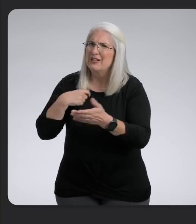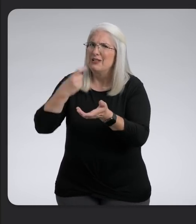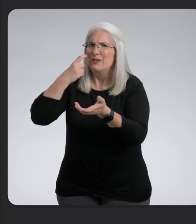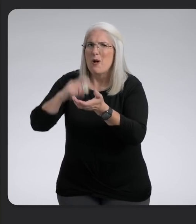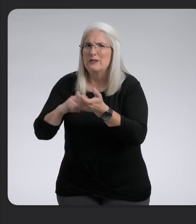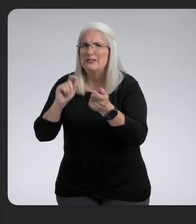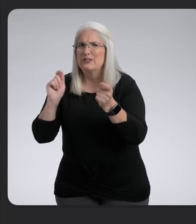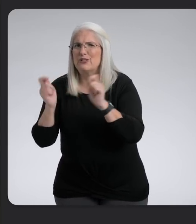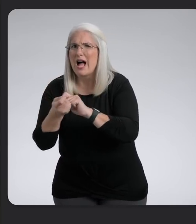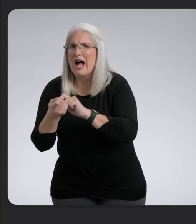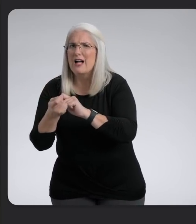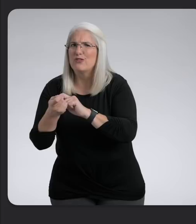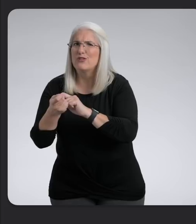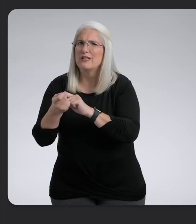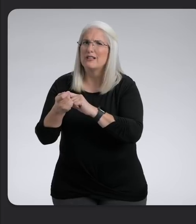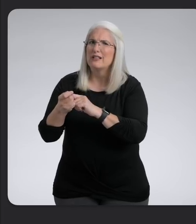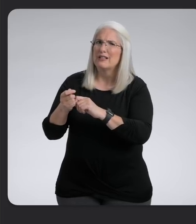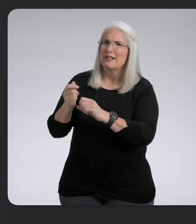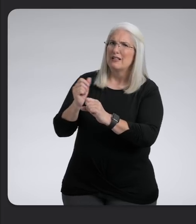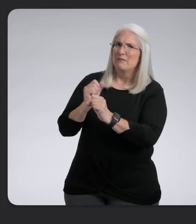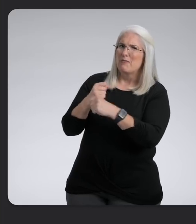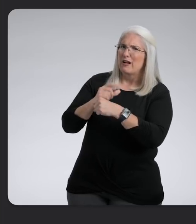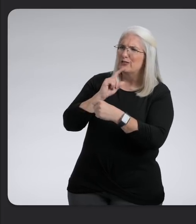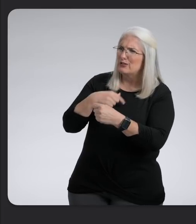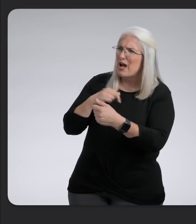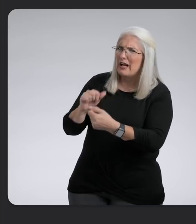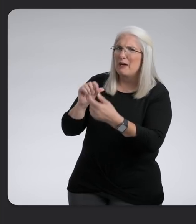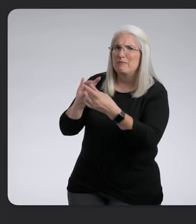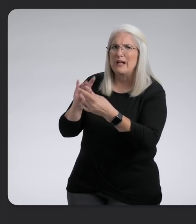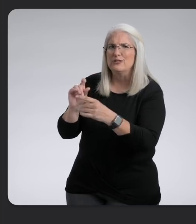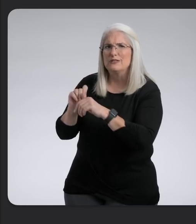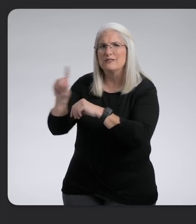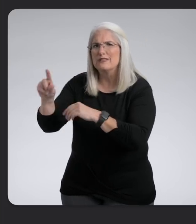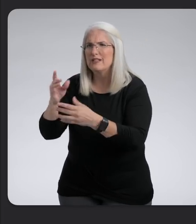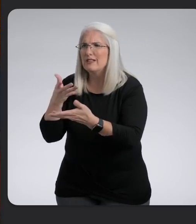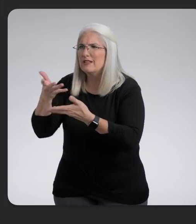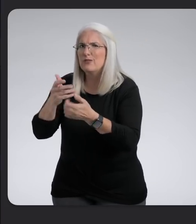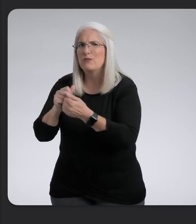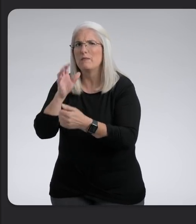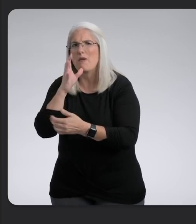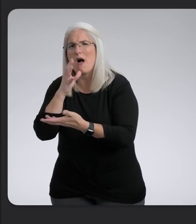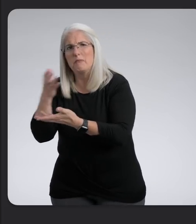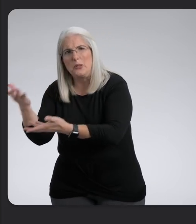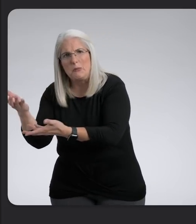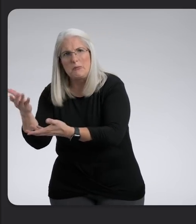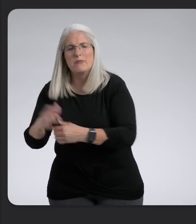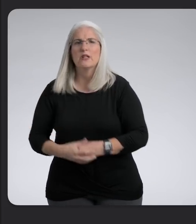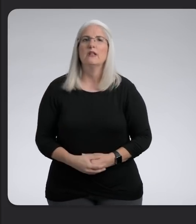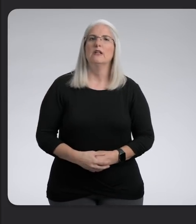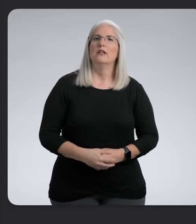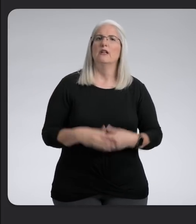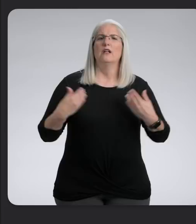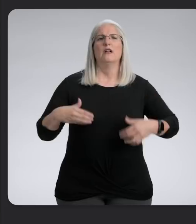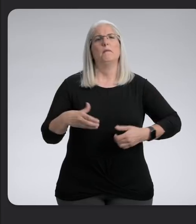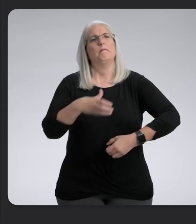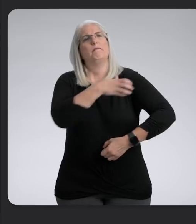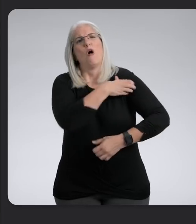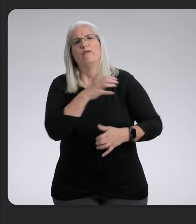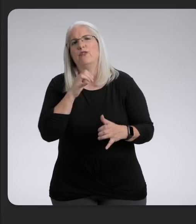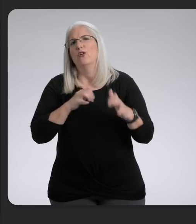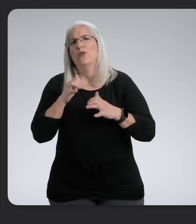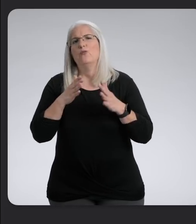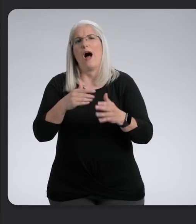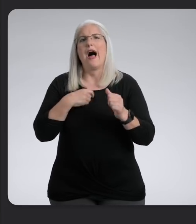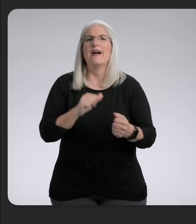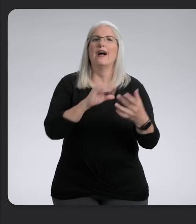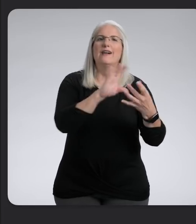I can simply tap messages and start a conversation with my mom. This is a powerful new way to stay connected to the well-being of those you